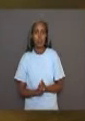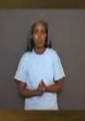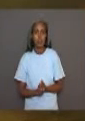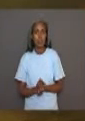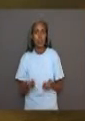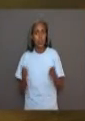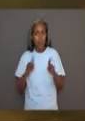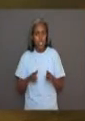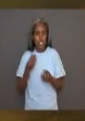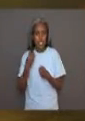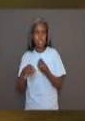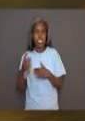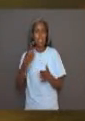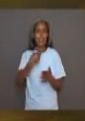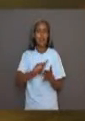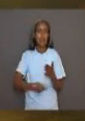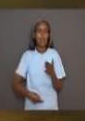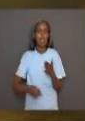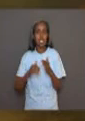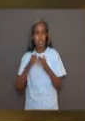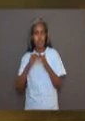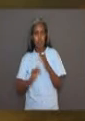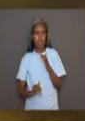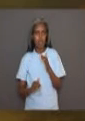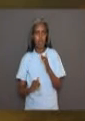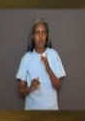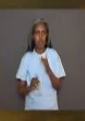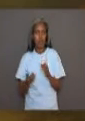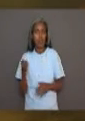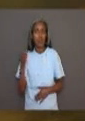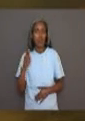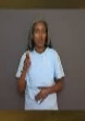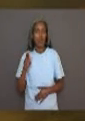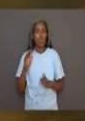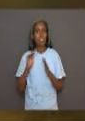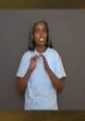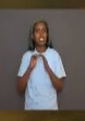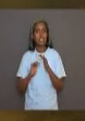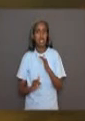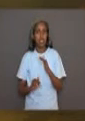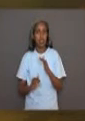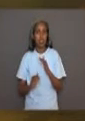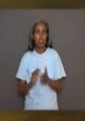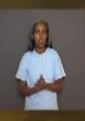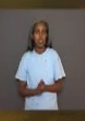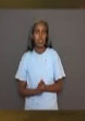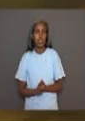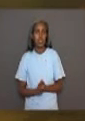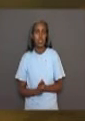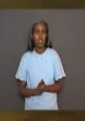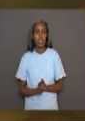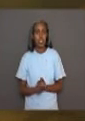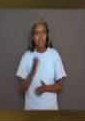the selling price is marked down or discounted, the